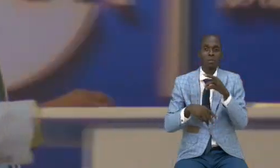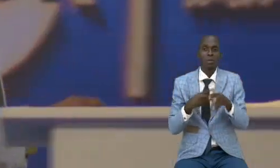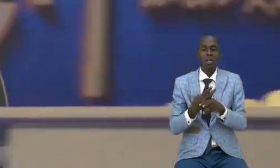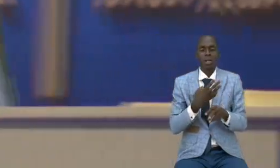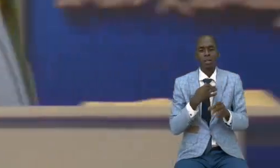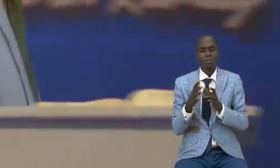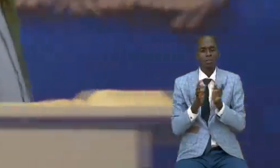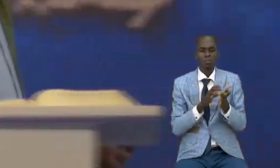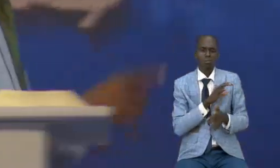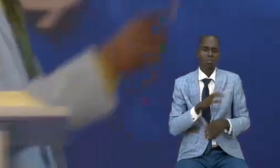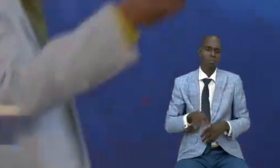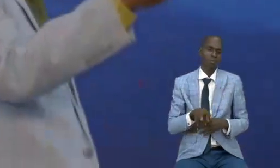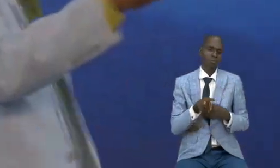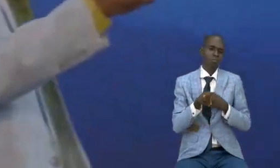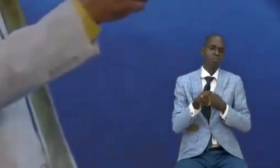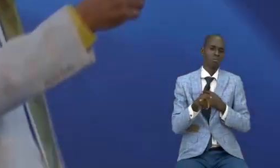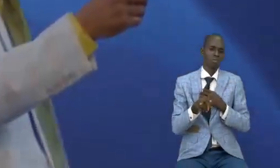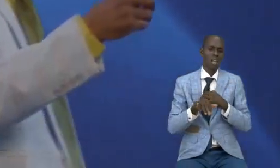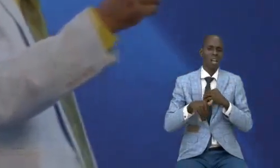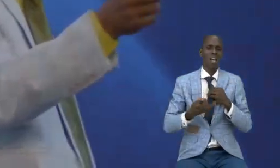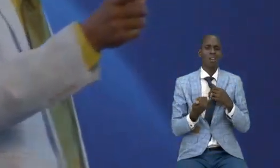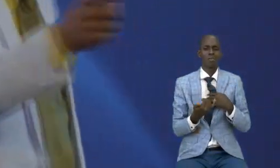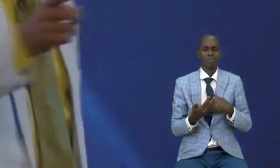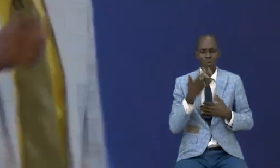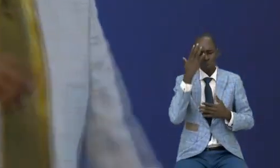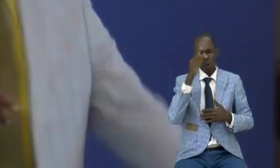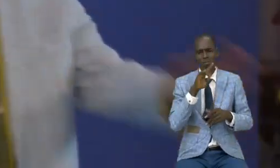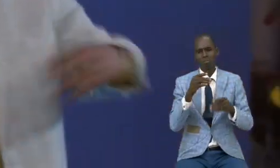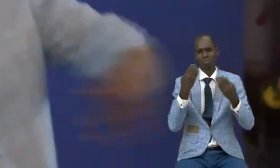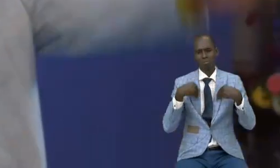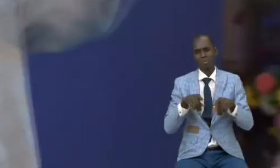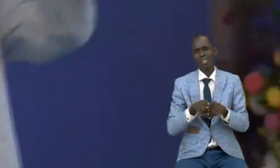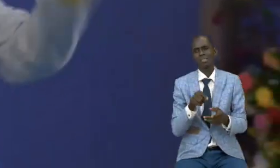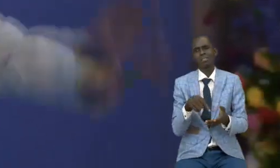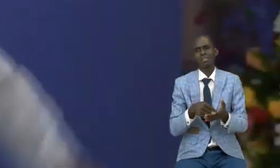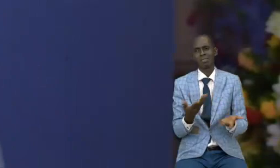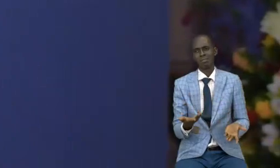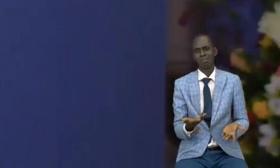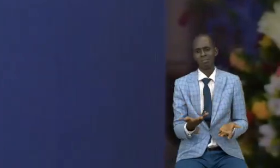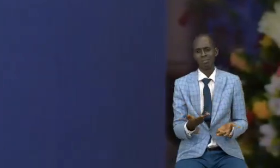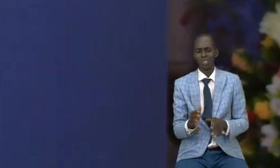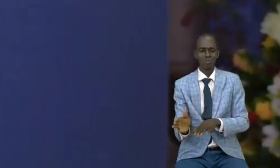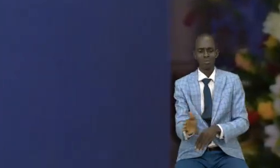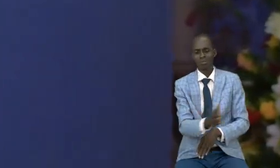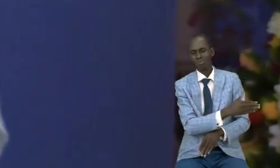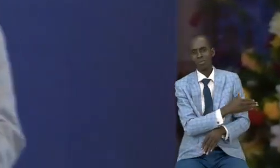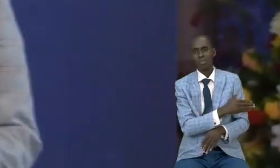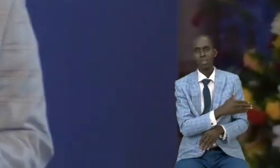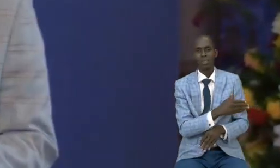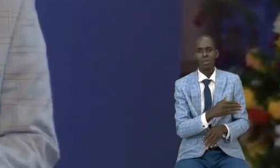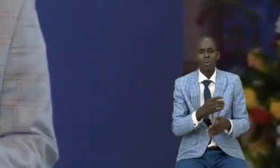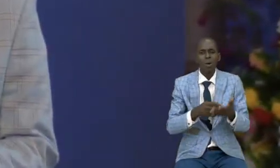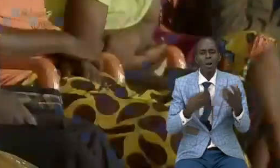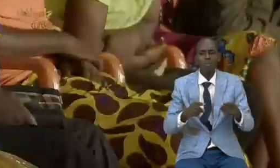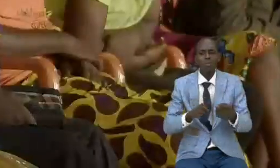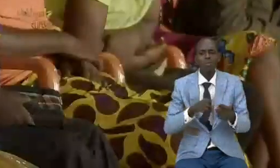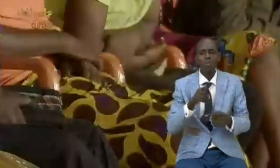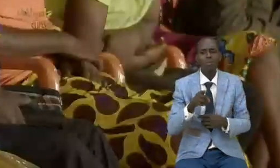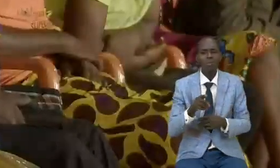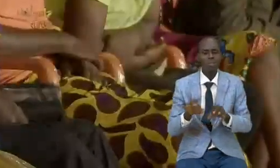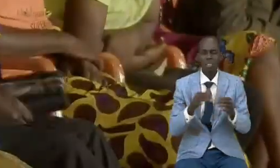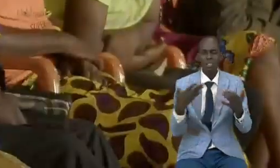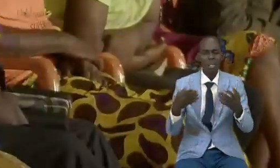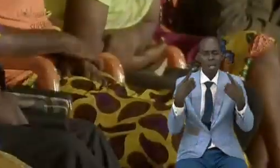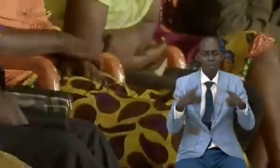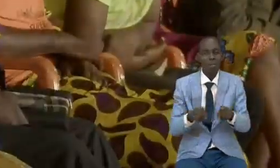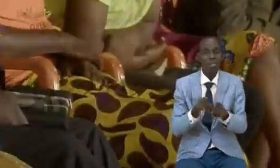Jesus said, how are you like this? Why are you like this? Person, did anything happen like that?